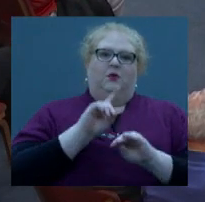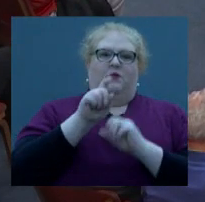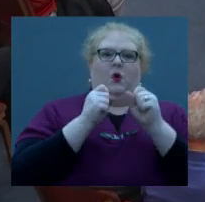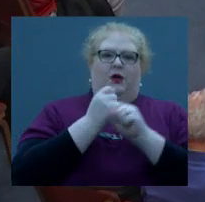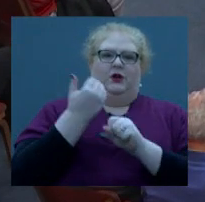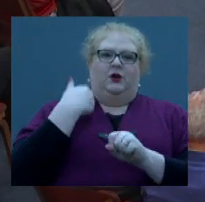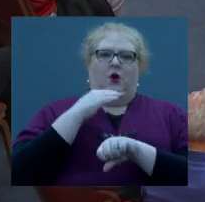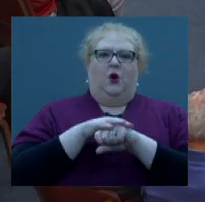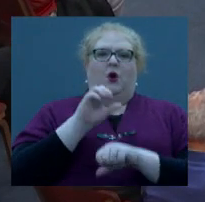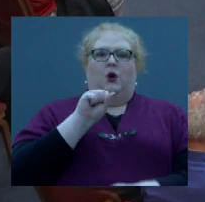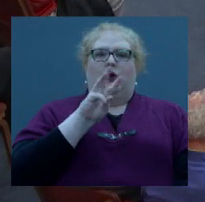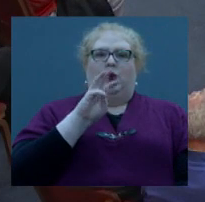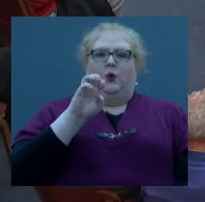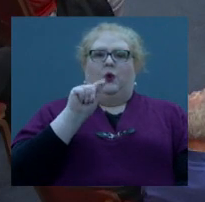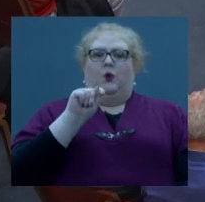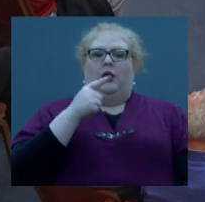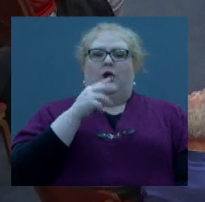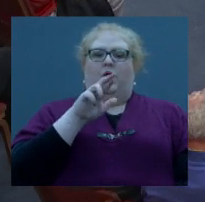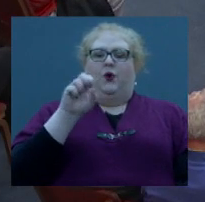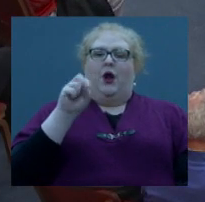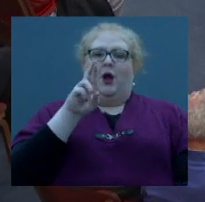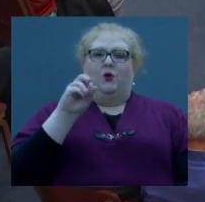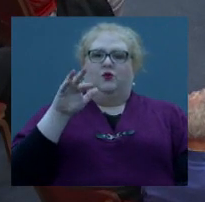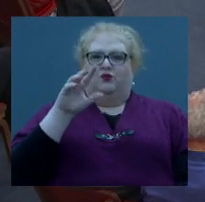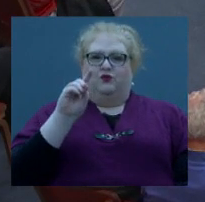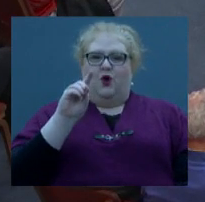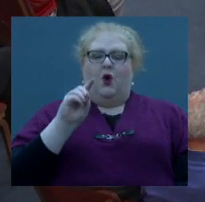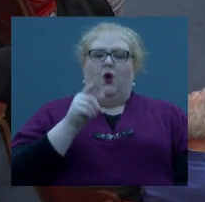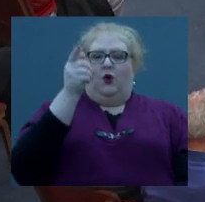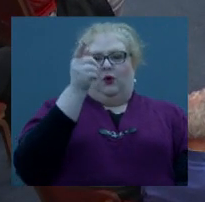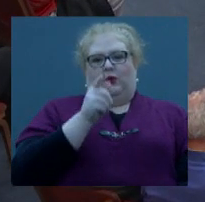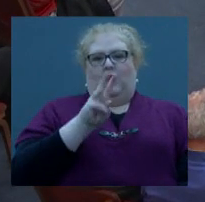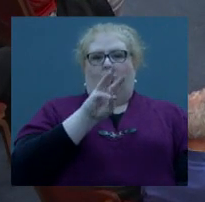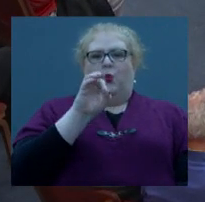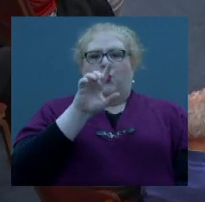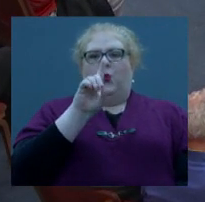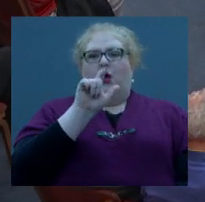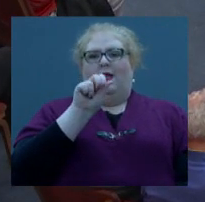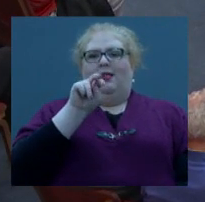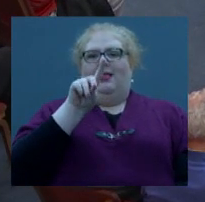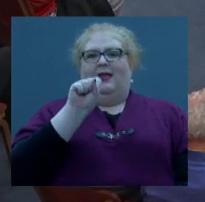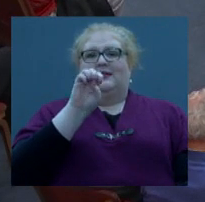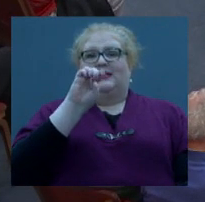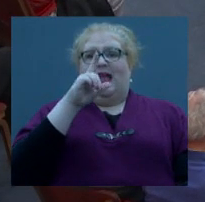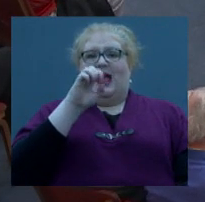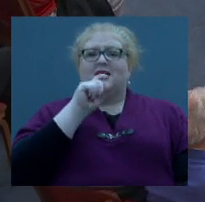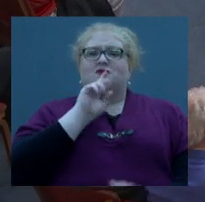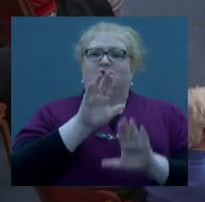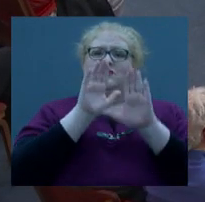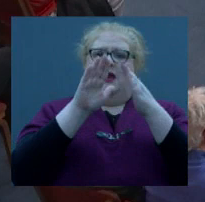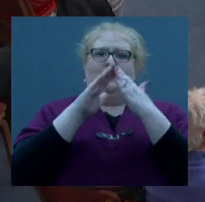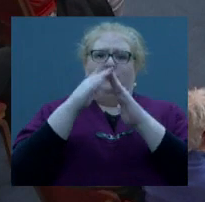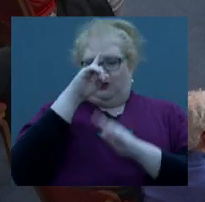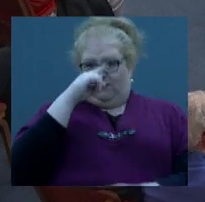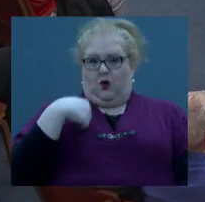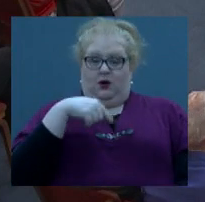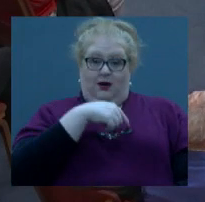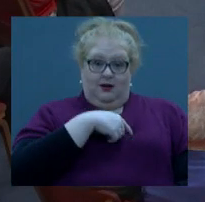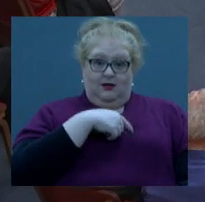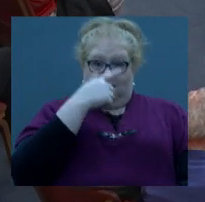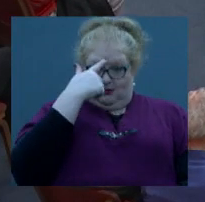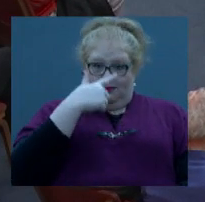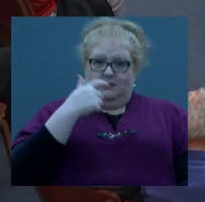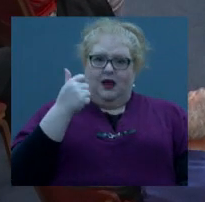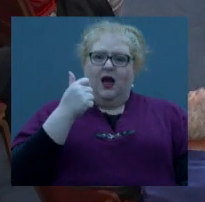on Sweetgrass Road, comes right down the edge there. Woodland's Edge is a great community for us because